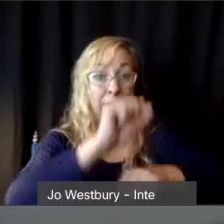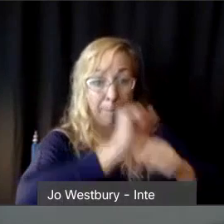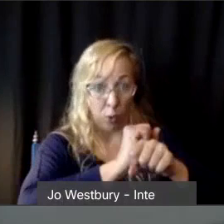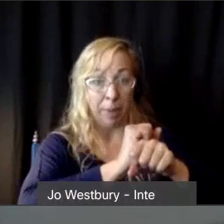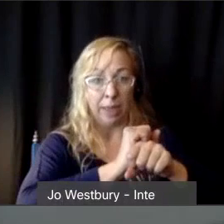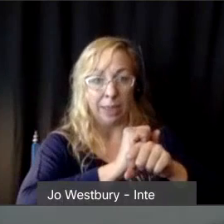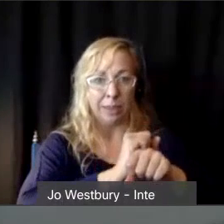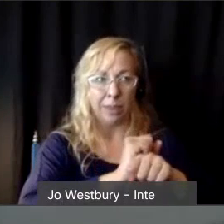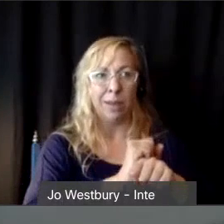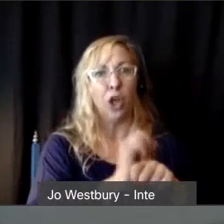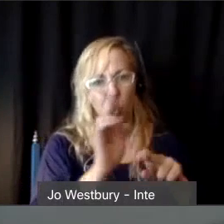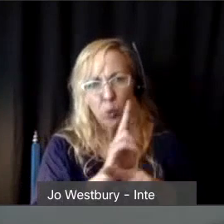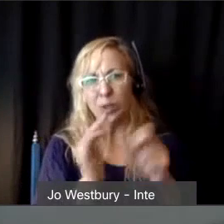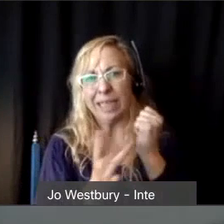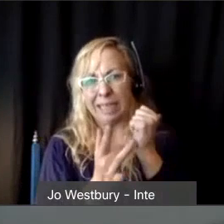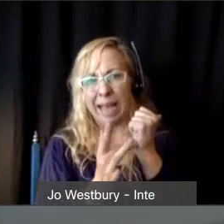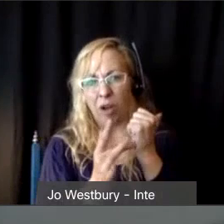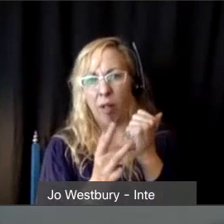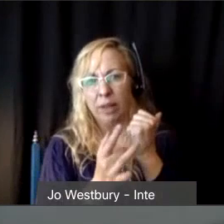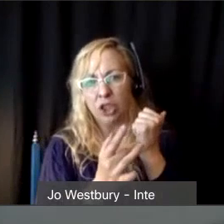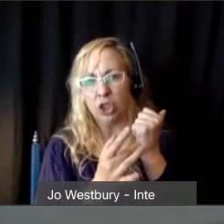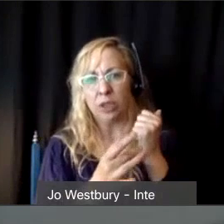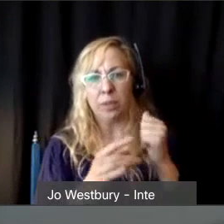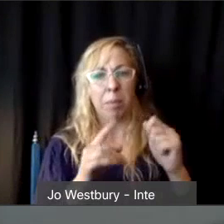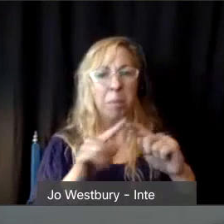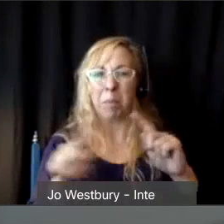to do that, if I'm understanding that question correctly.